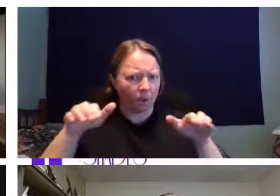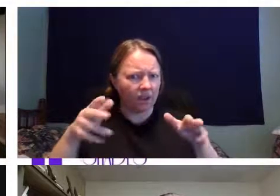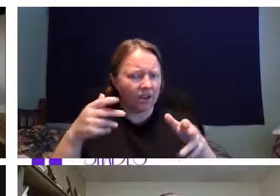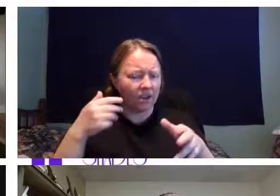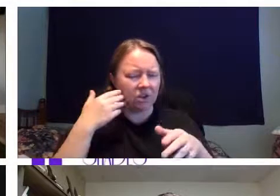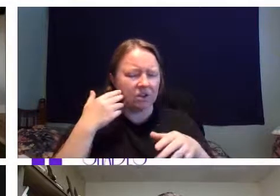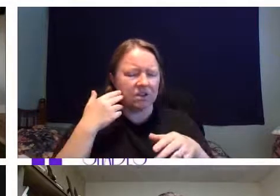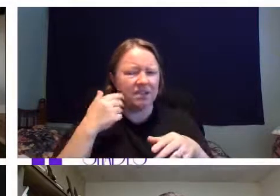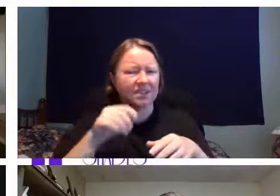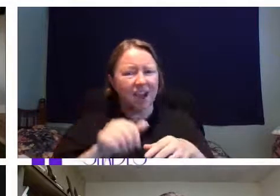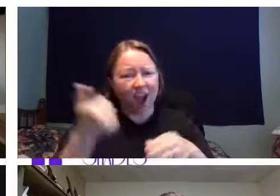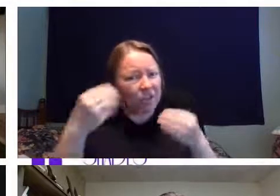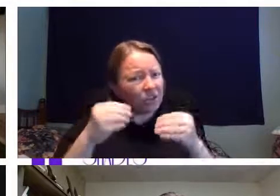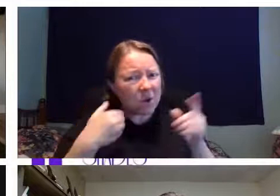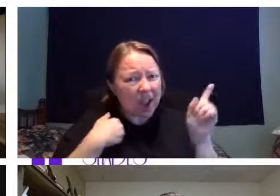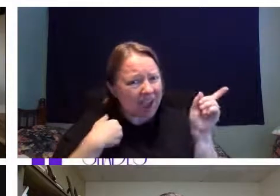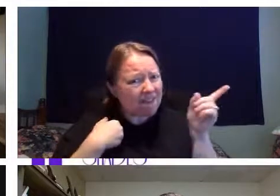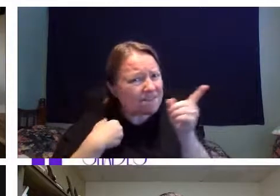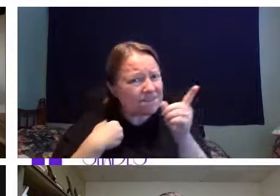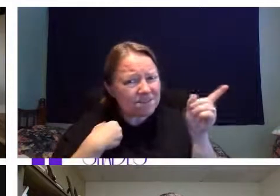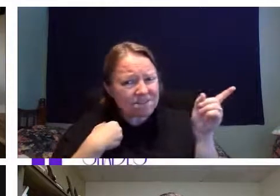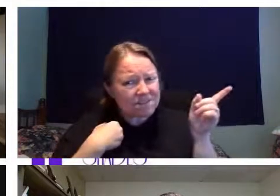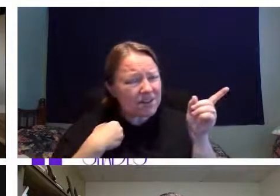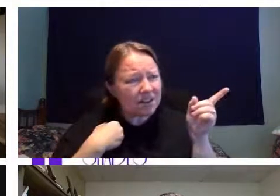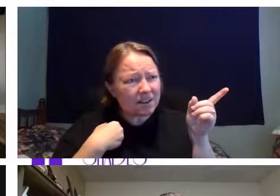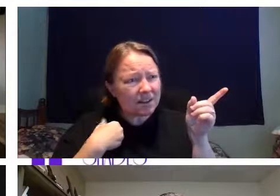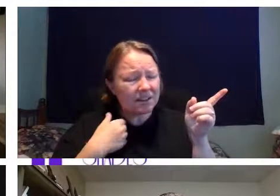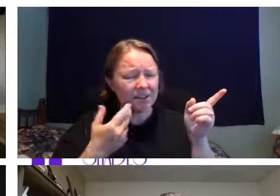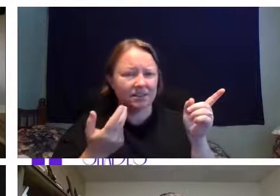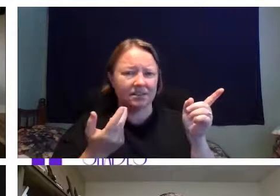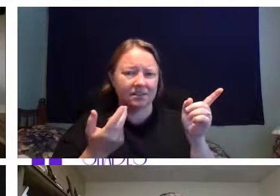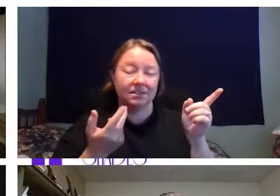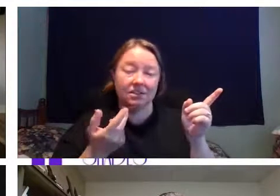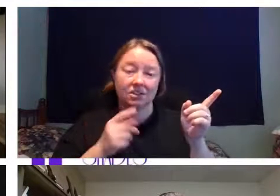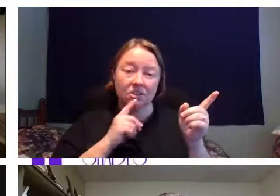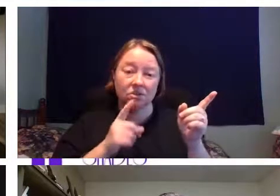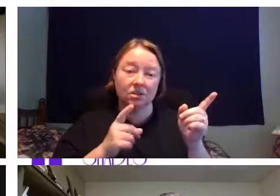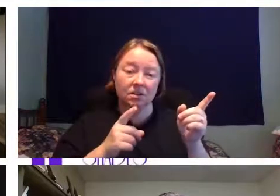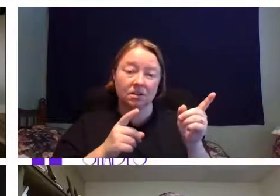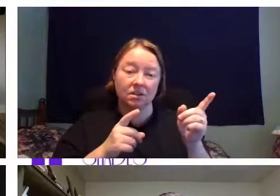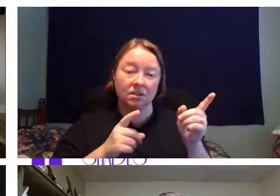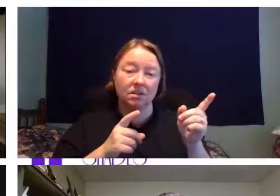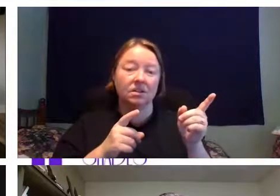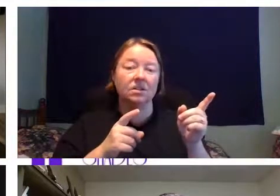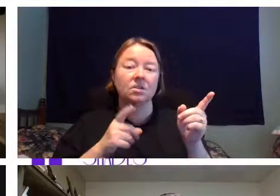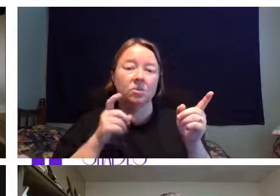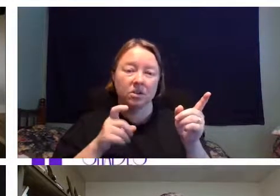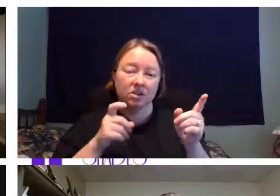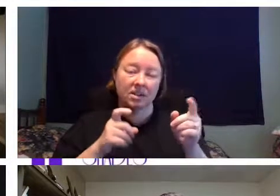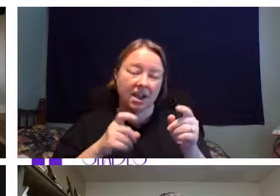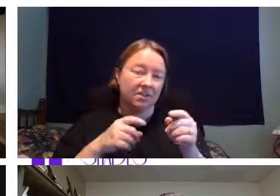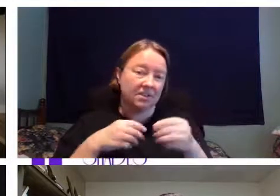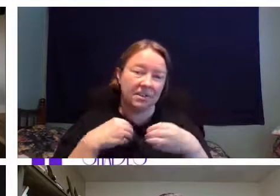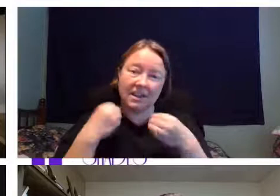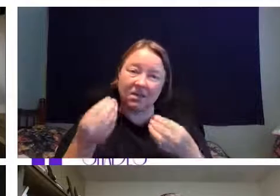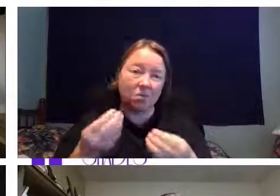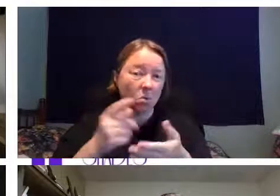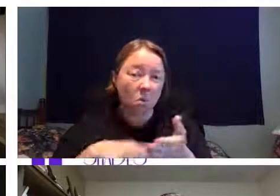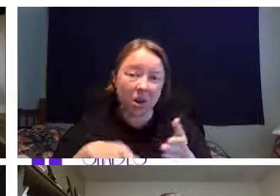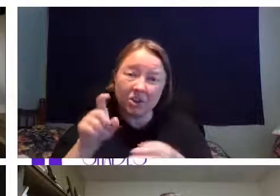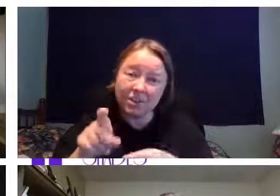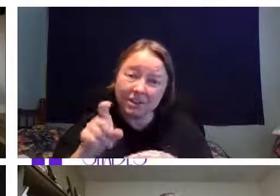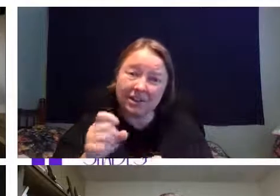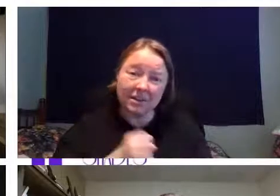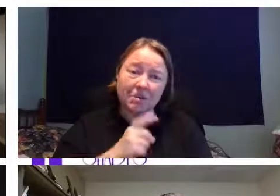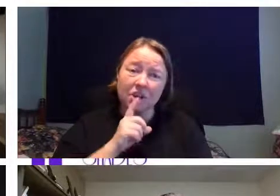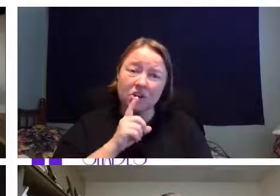the other stores, this is what they have. And I mean, it's more so us just having to give you guys what it is that you need, to make sure